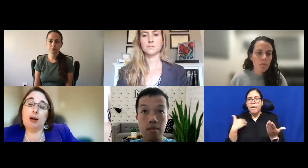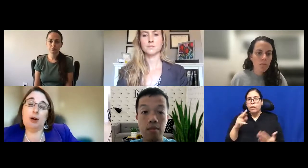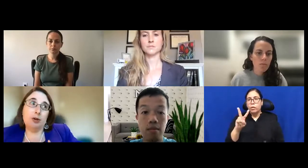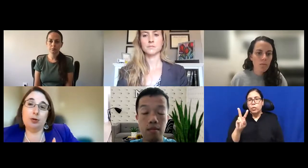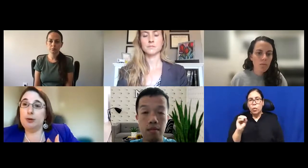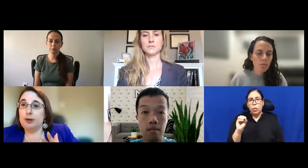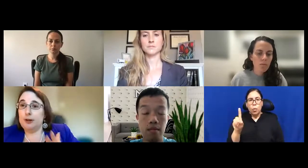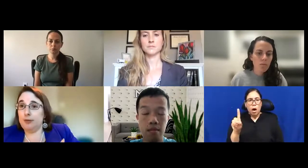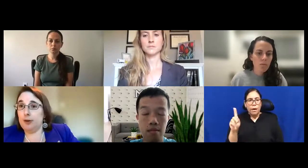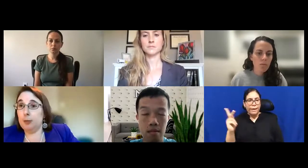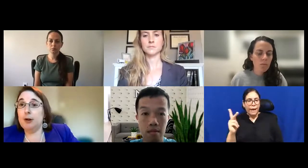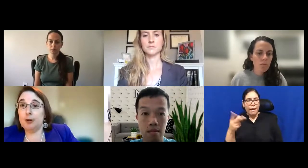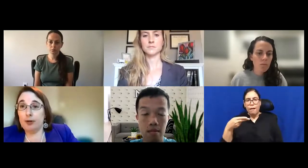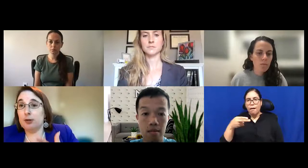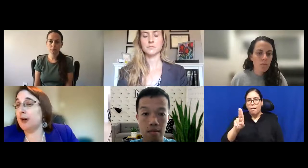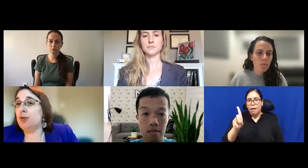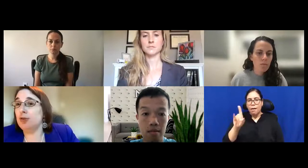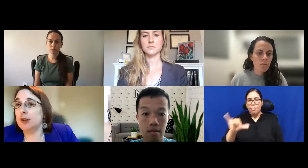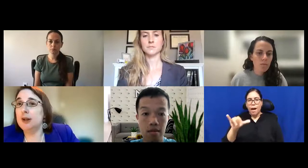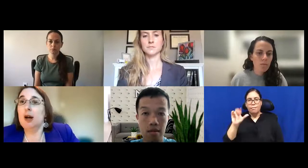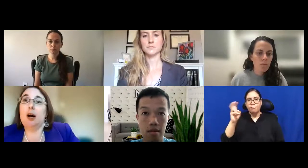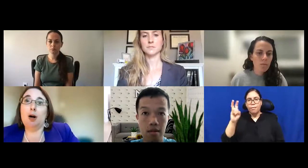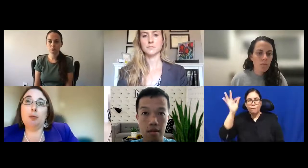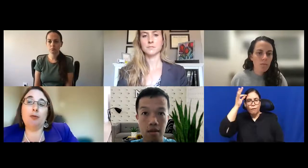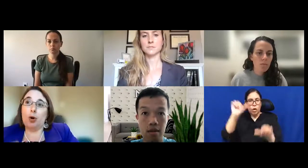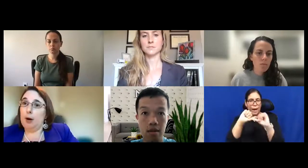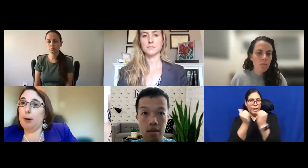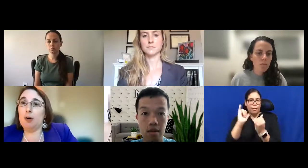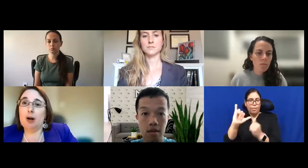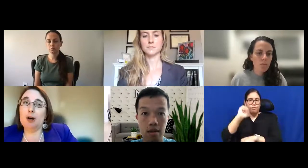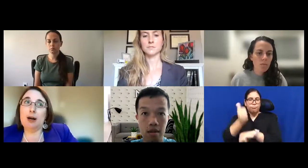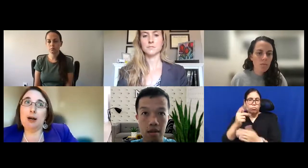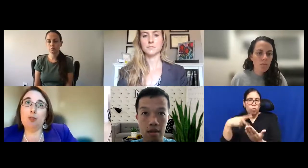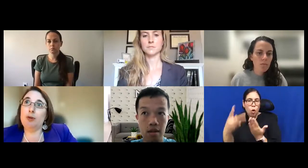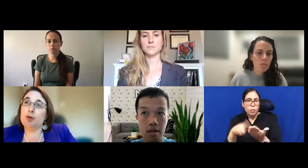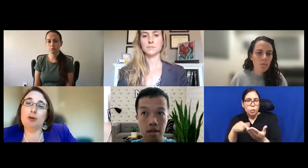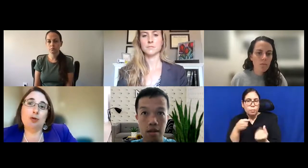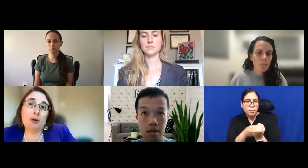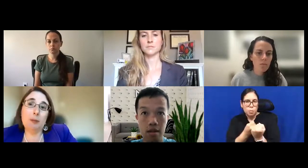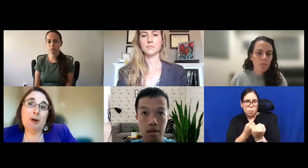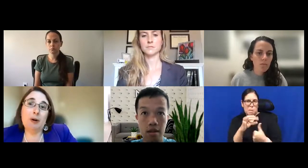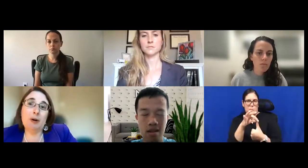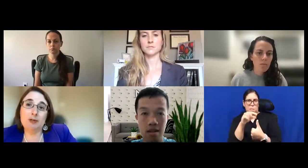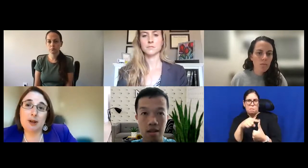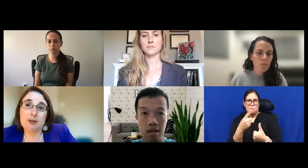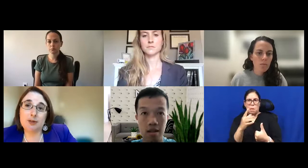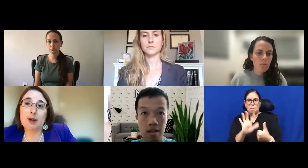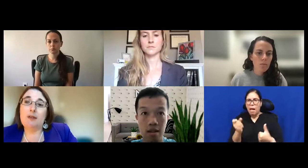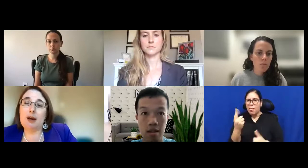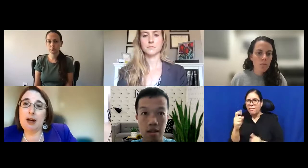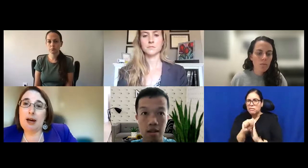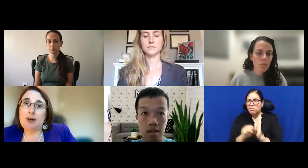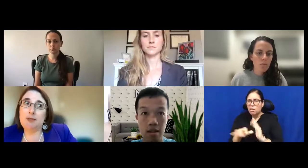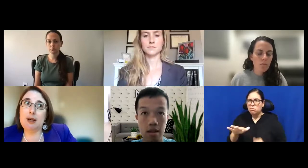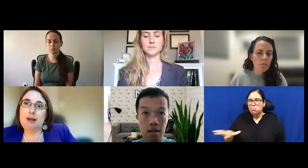a Housing, Urban and Development, a federal agency. If you go on my blog, I research, and there's only about 11 states